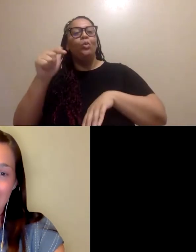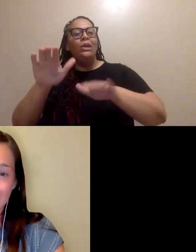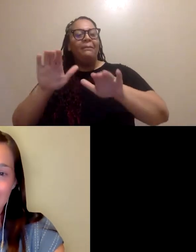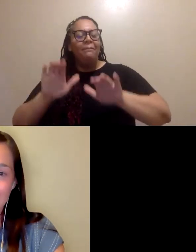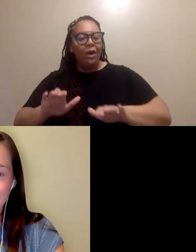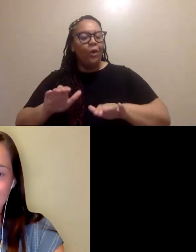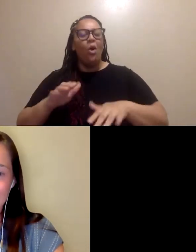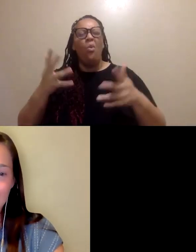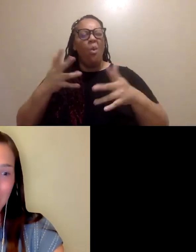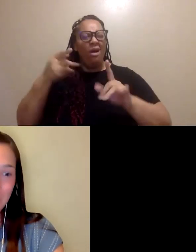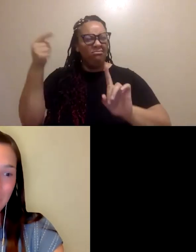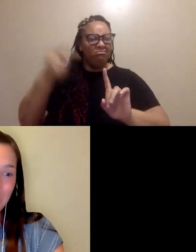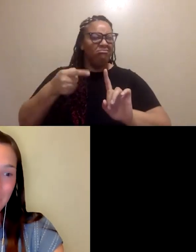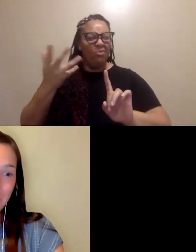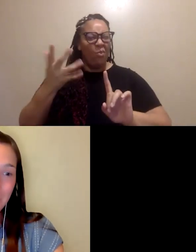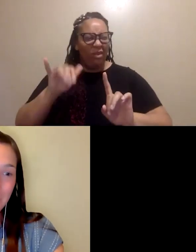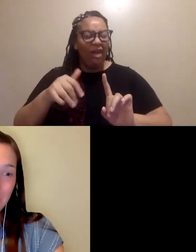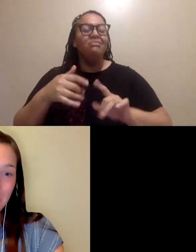available to us.